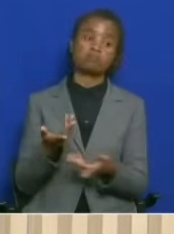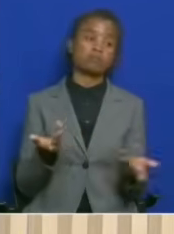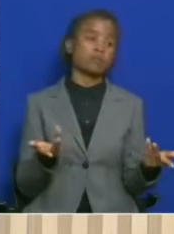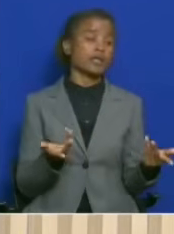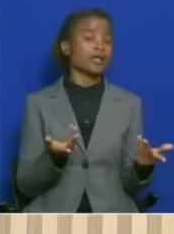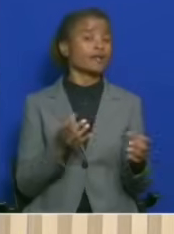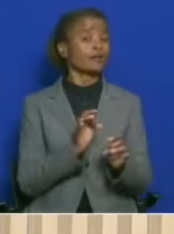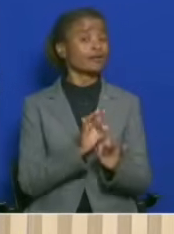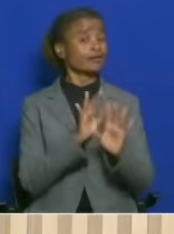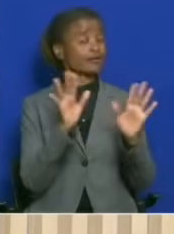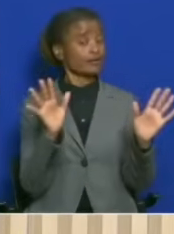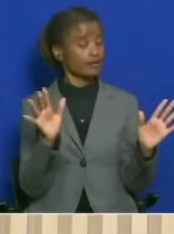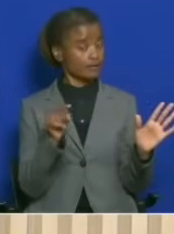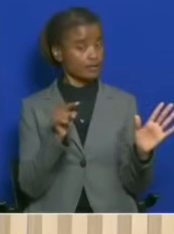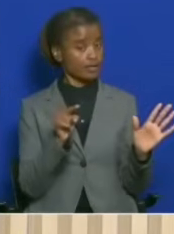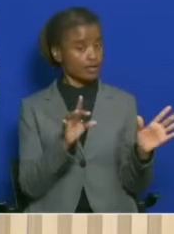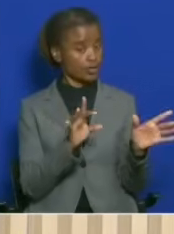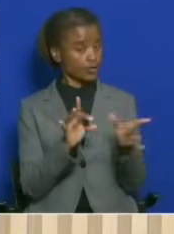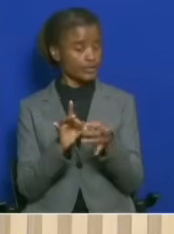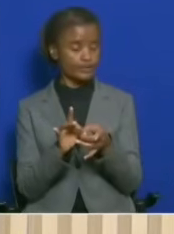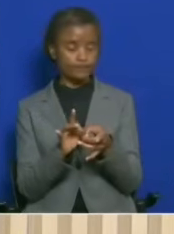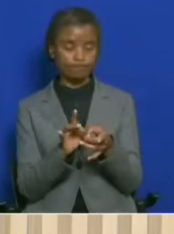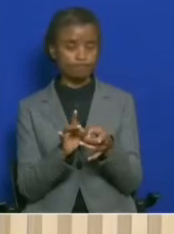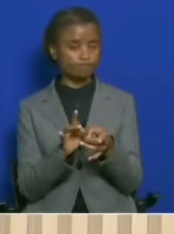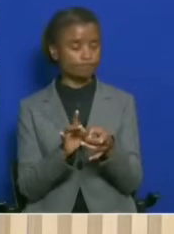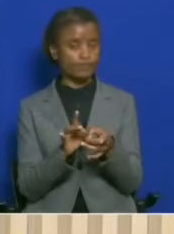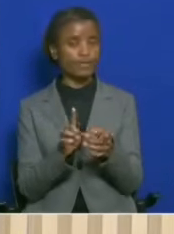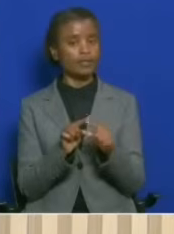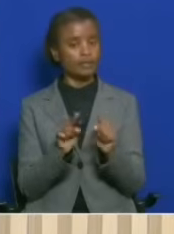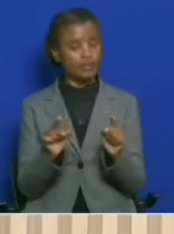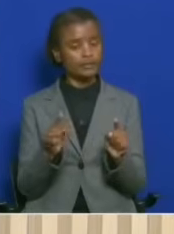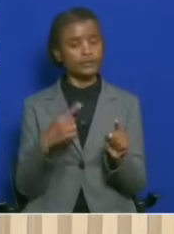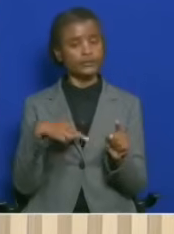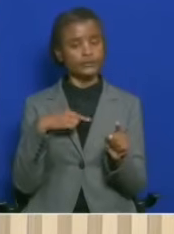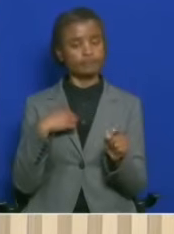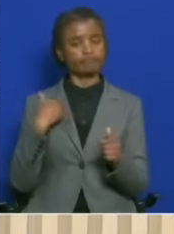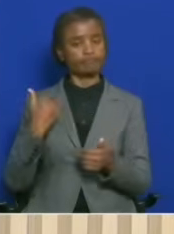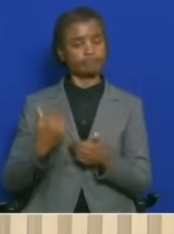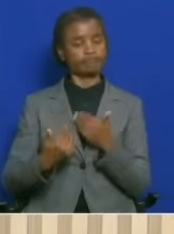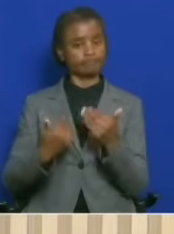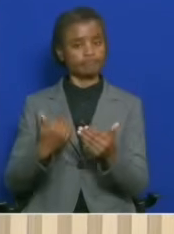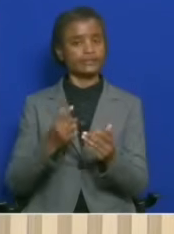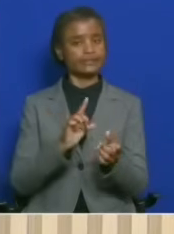go through this, what we will be submitting to the Commission is that that guy is